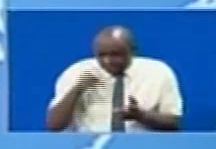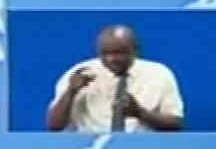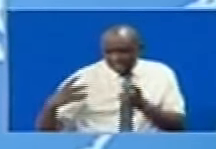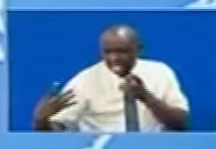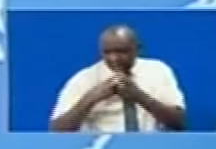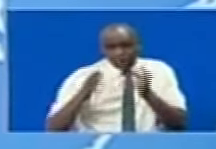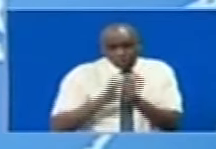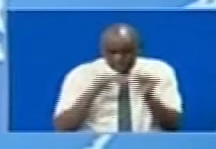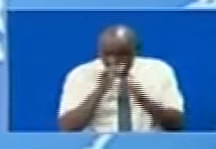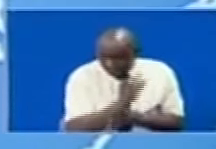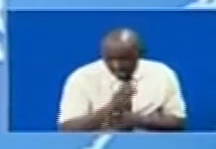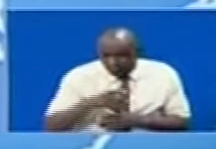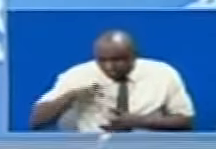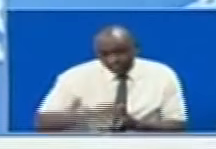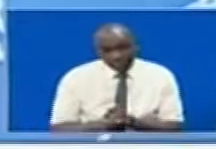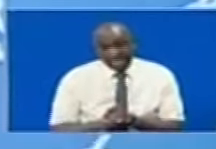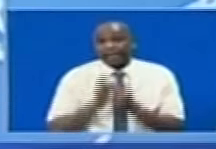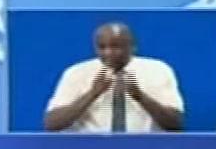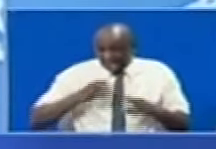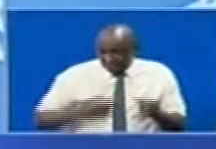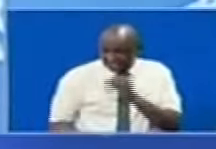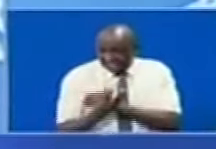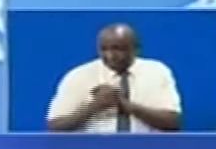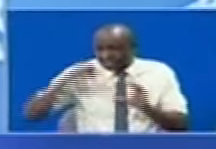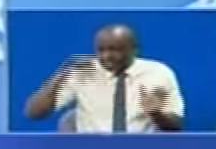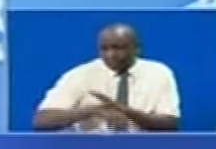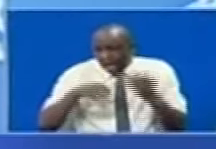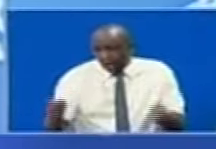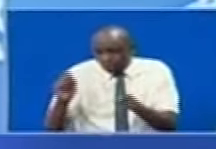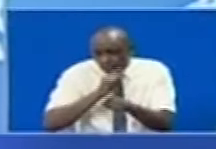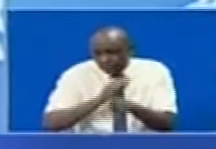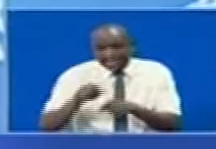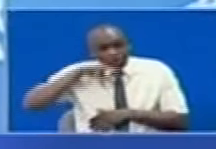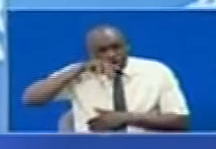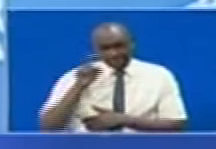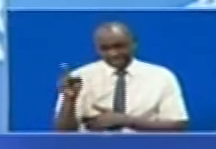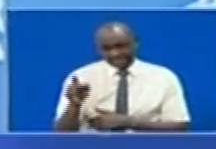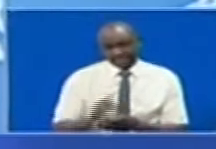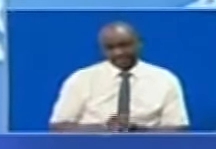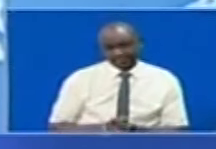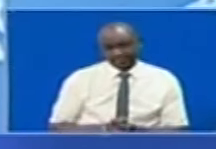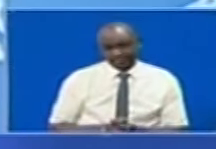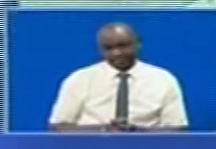with a particular scent. Rita Tinina now tells us what it takes to train a detection and guard dog.